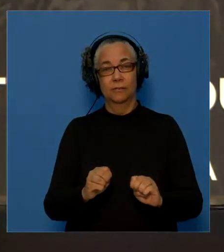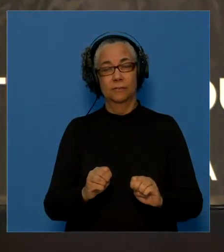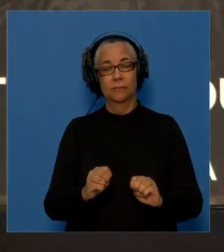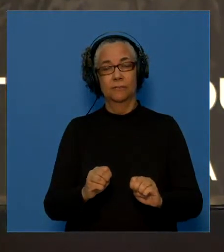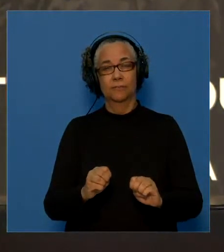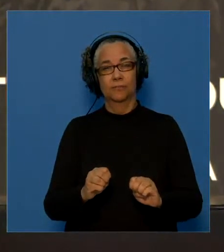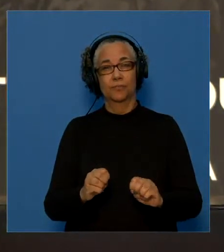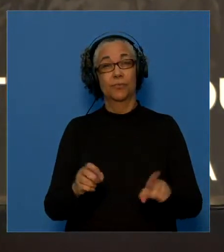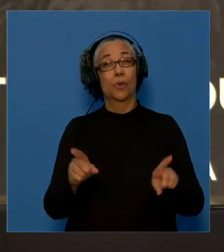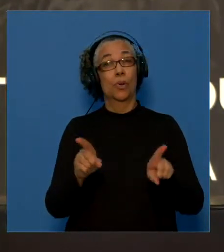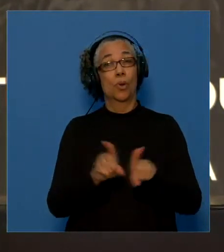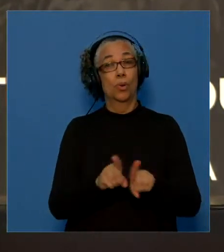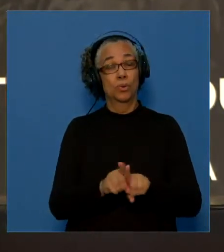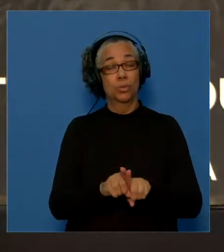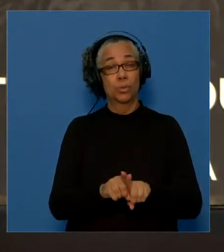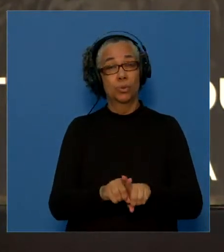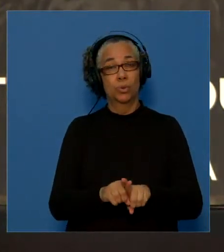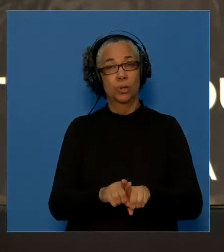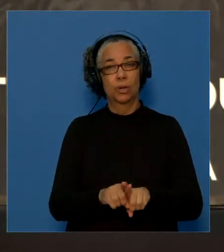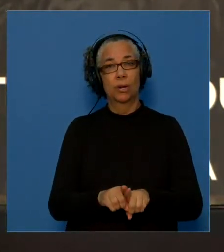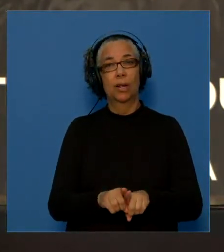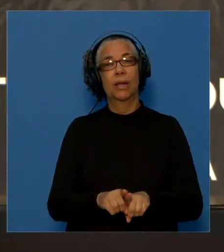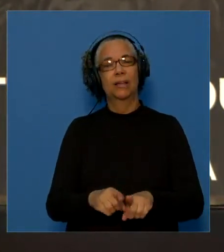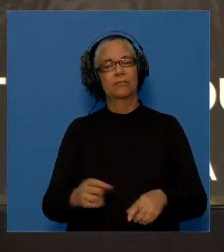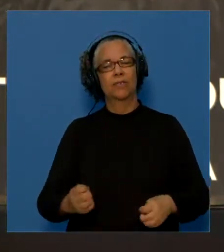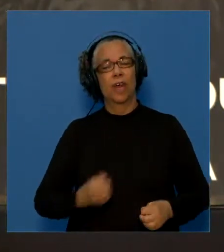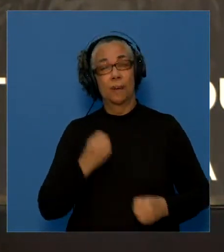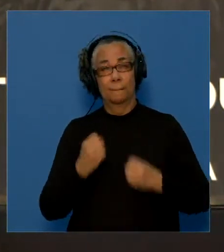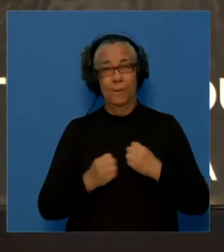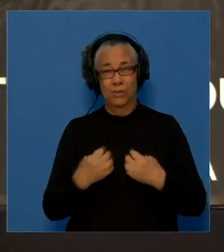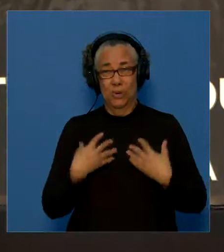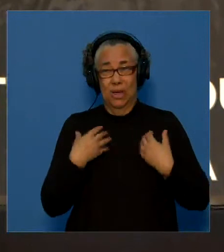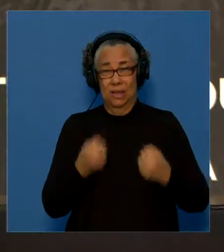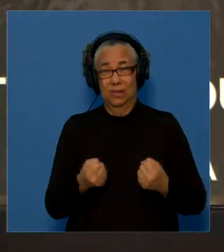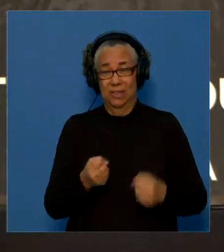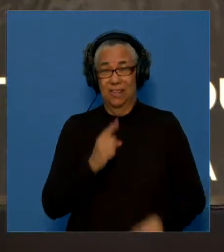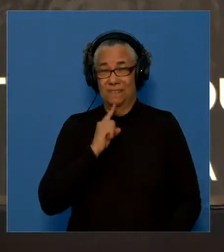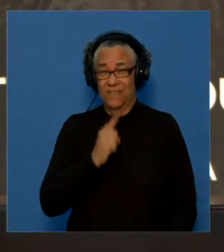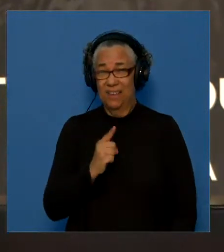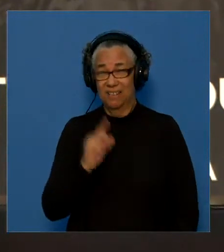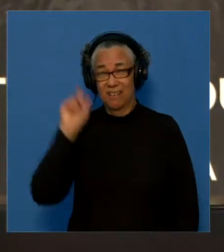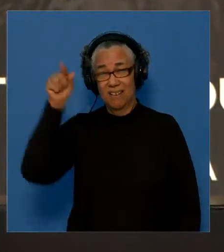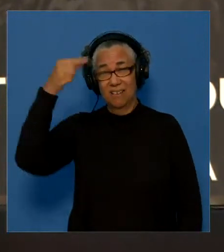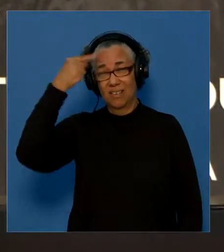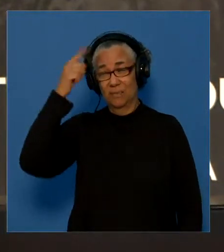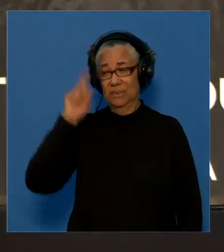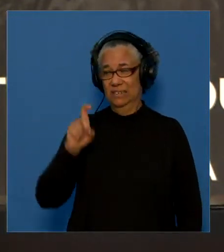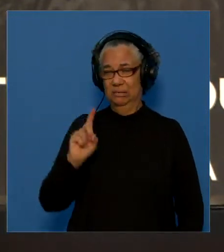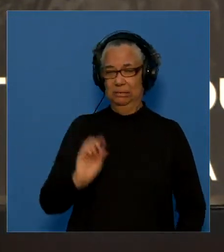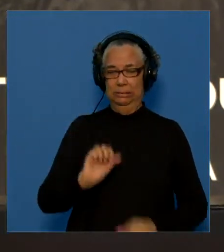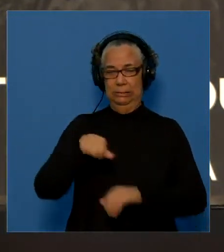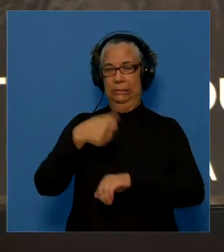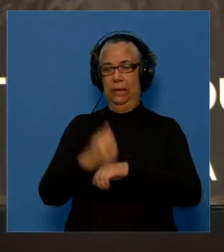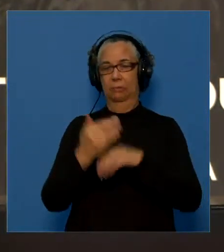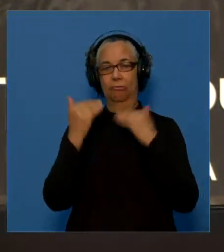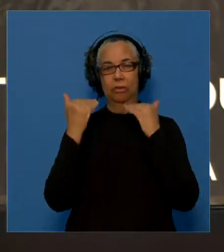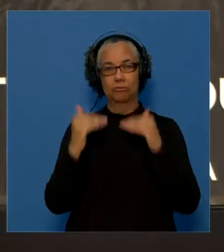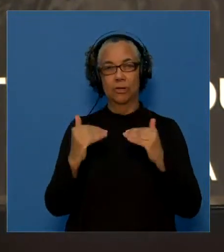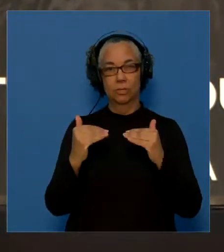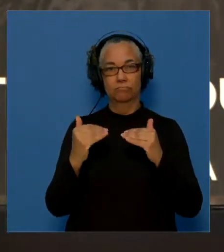Certainly, also affecting our emotional well-being is the fact that the government has had to implement restrictions during